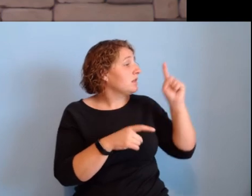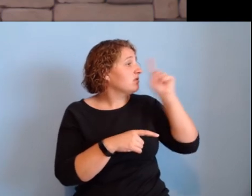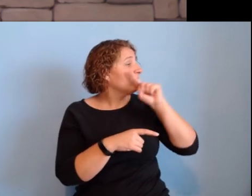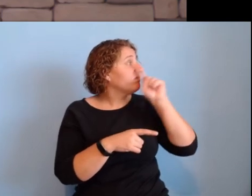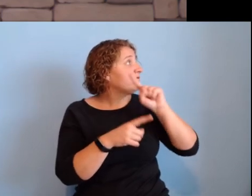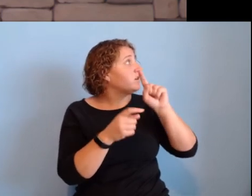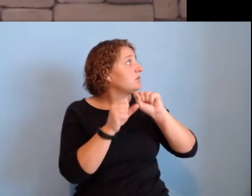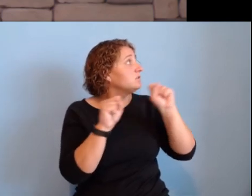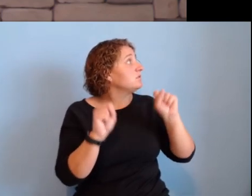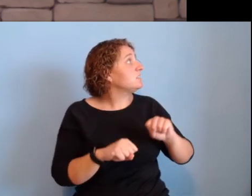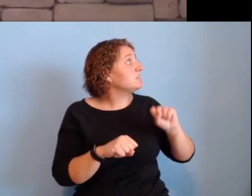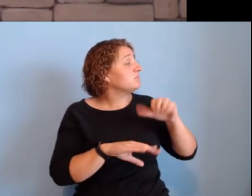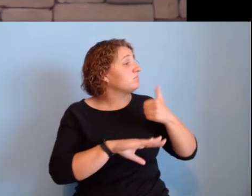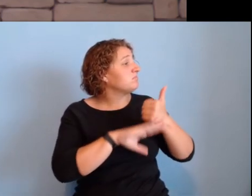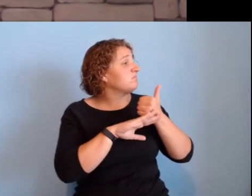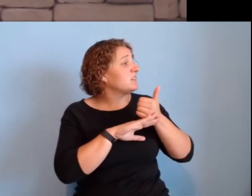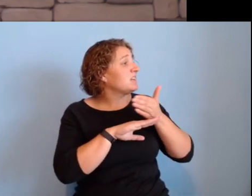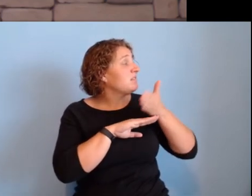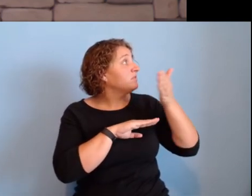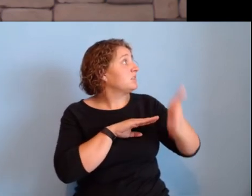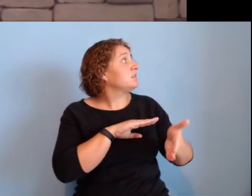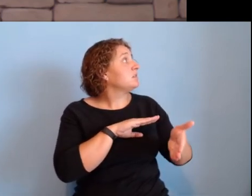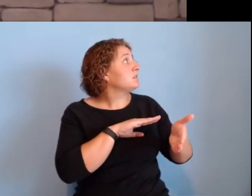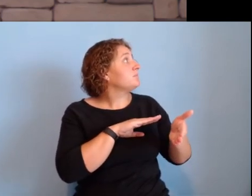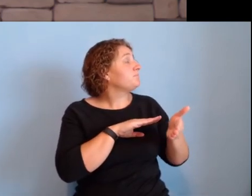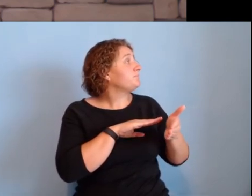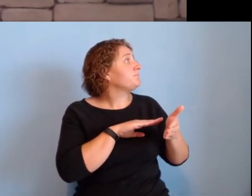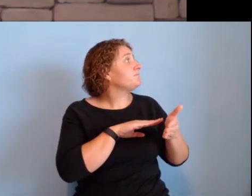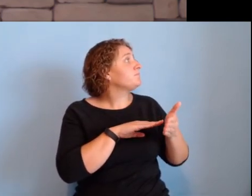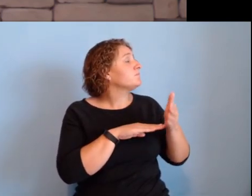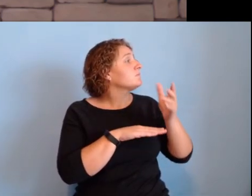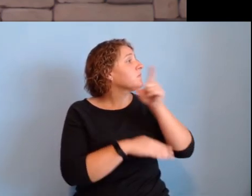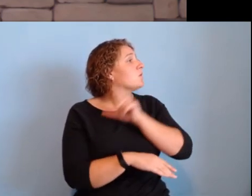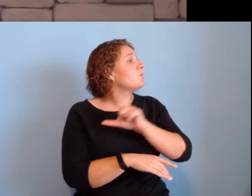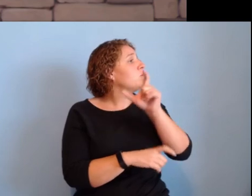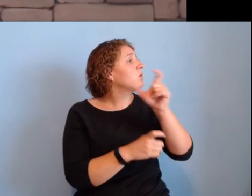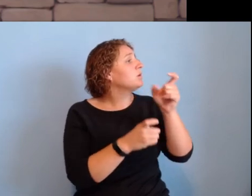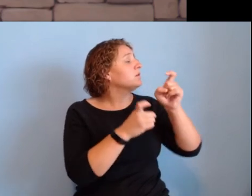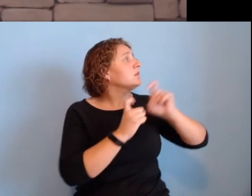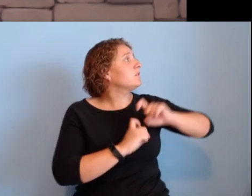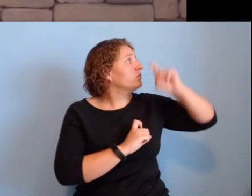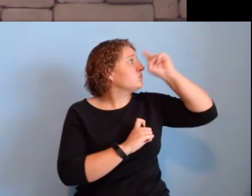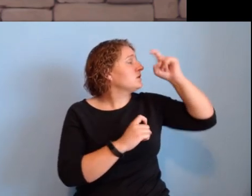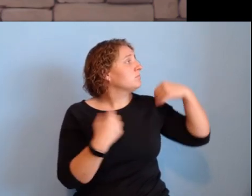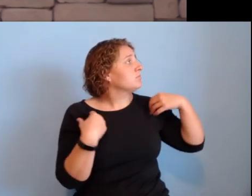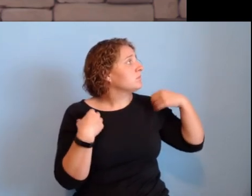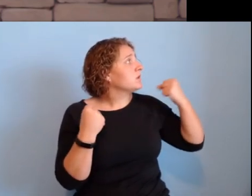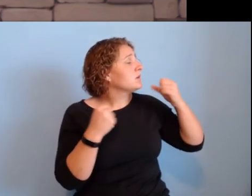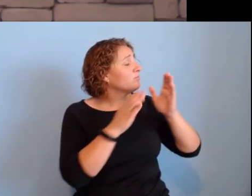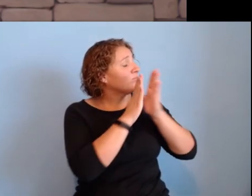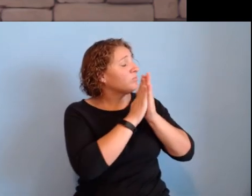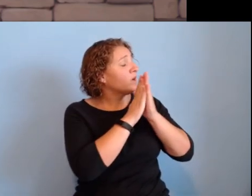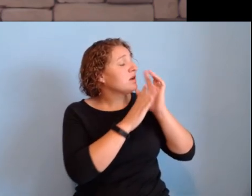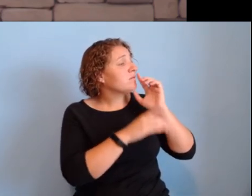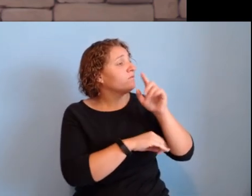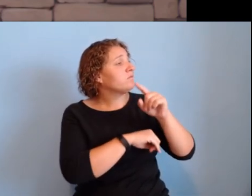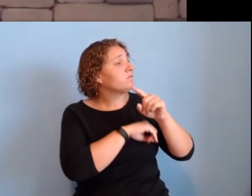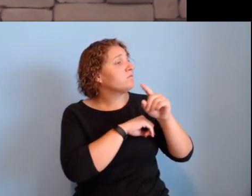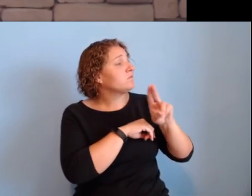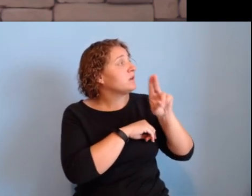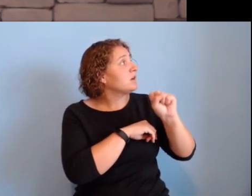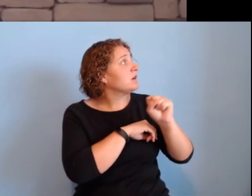world church system. Lord, give us wisdom and strength. We pray for our country for revival. Thank you for the